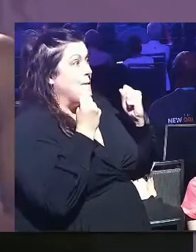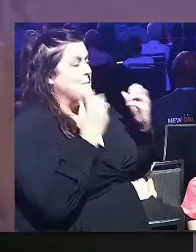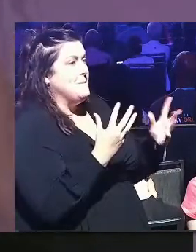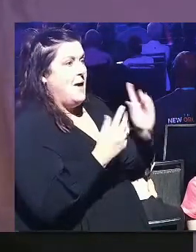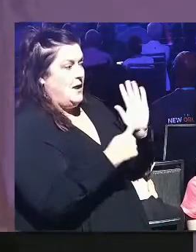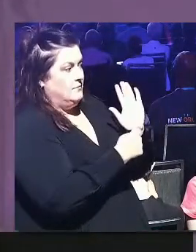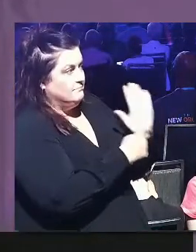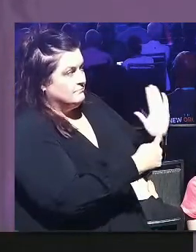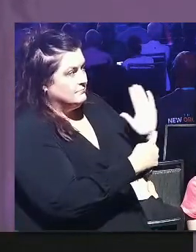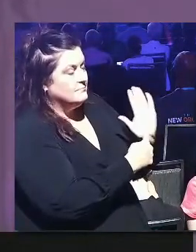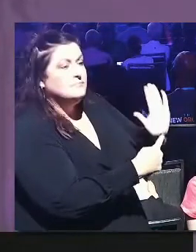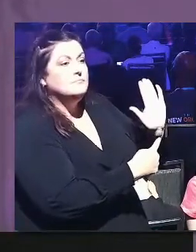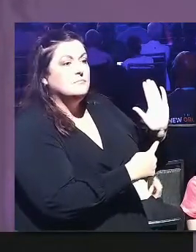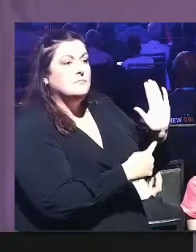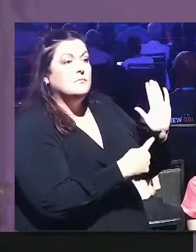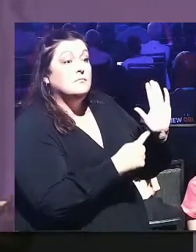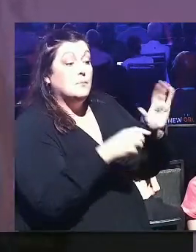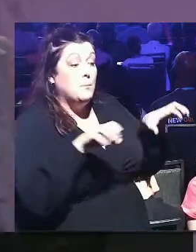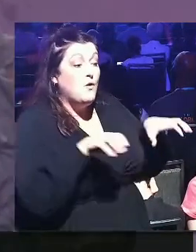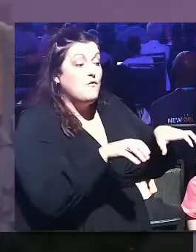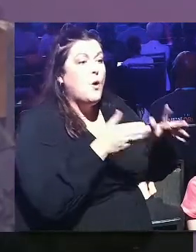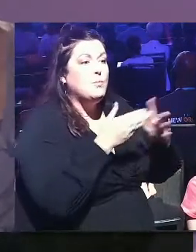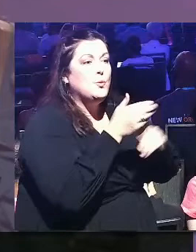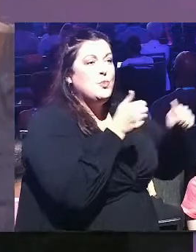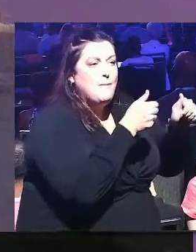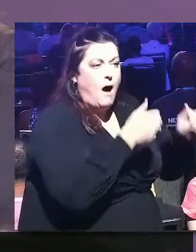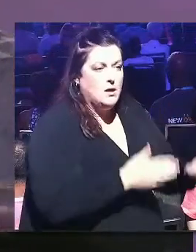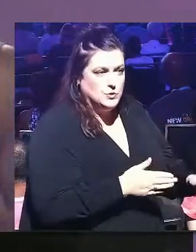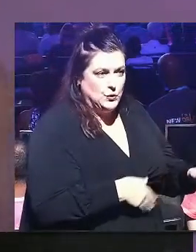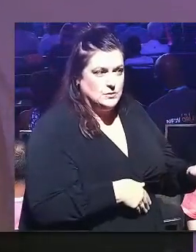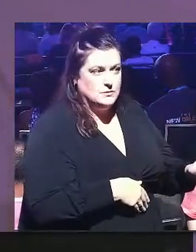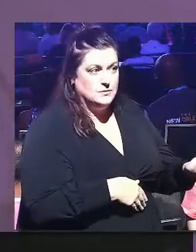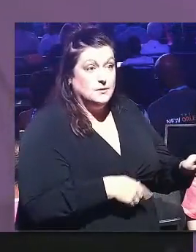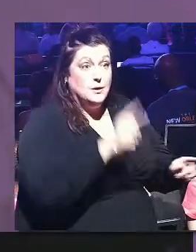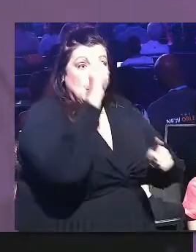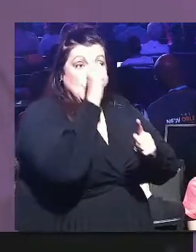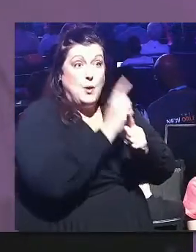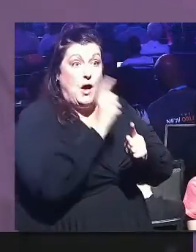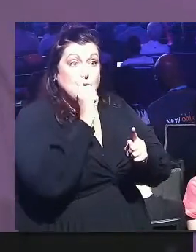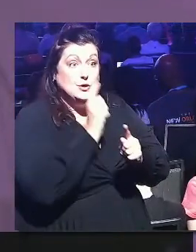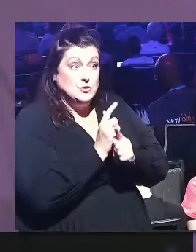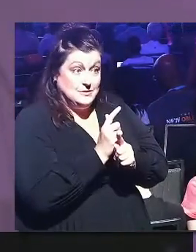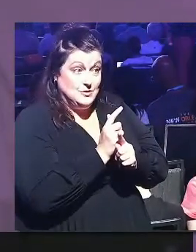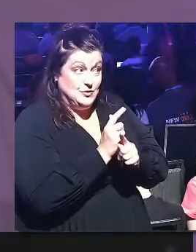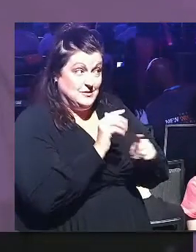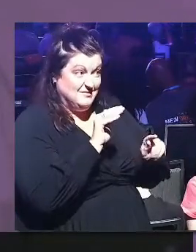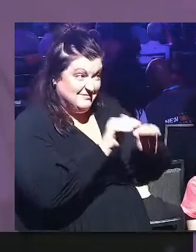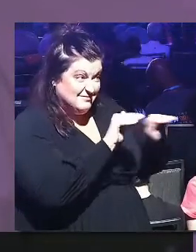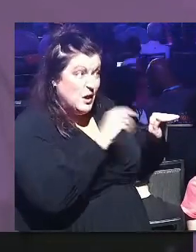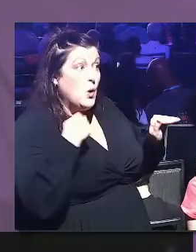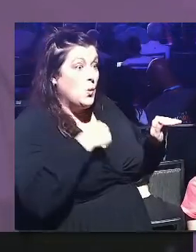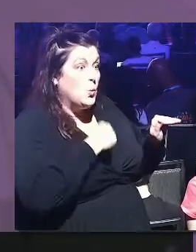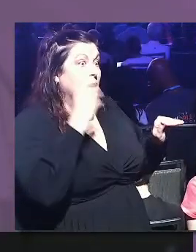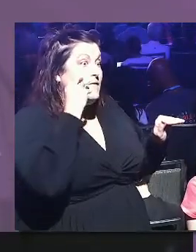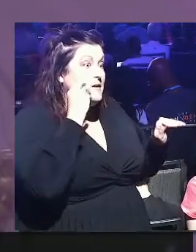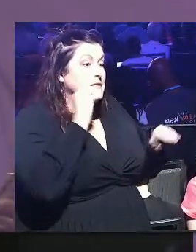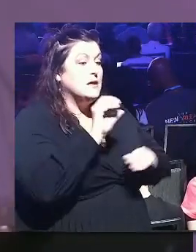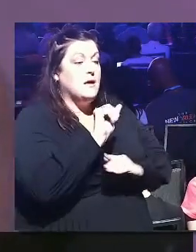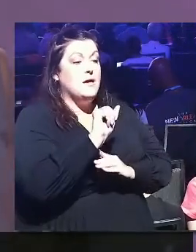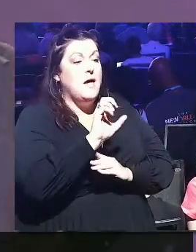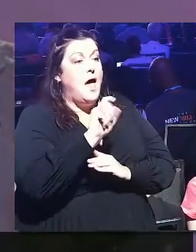performed by the apostles. Brothers and sisters, we have experienced